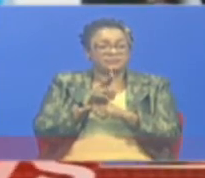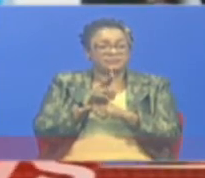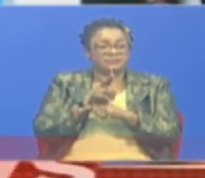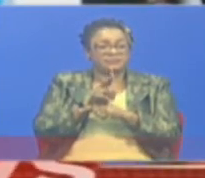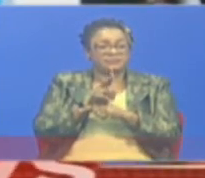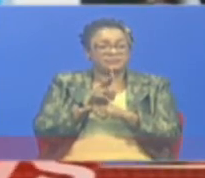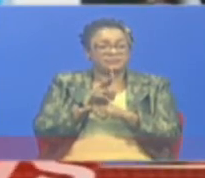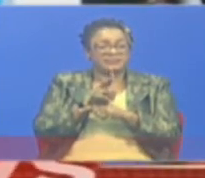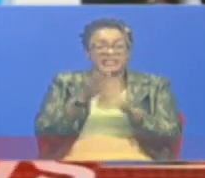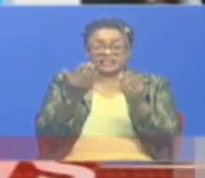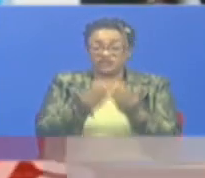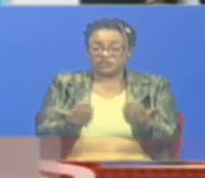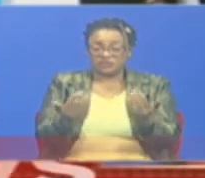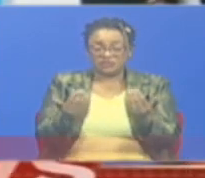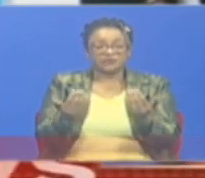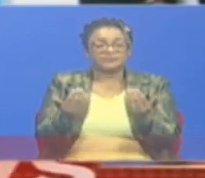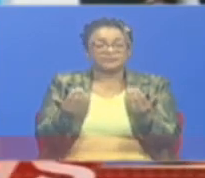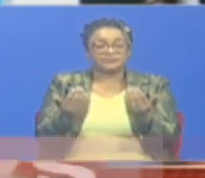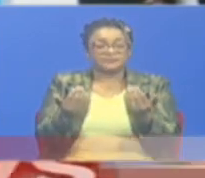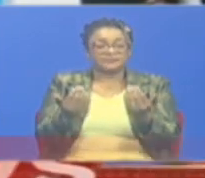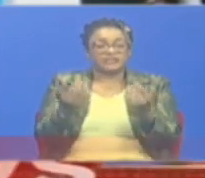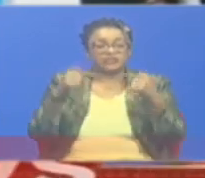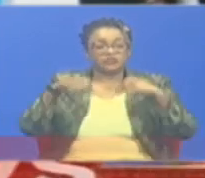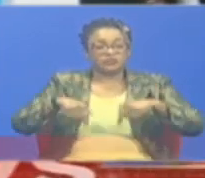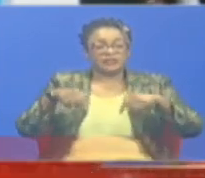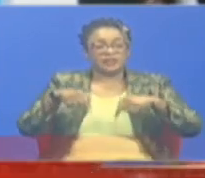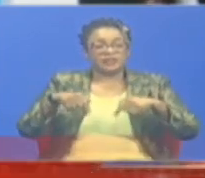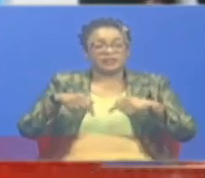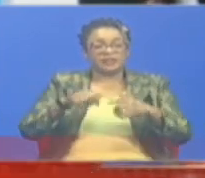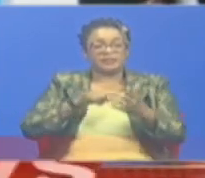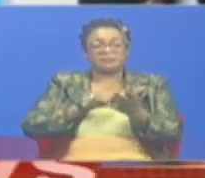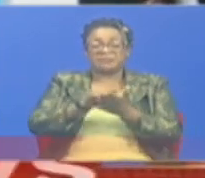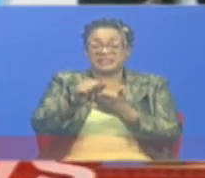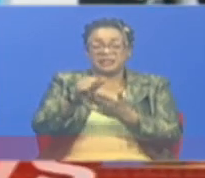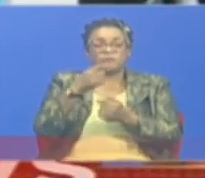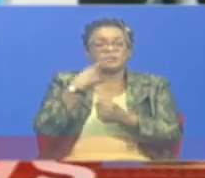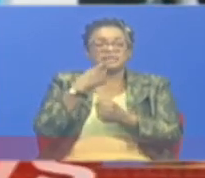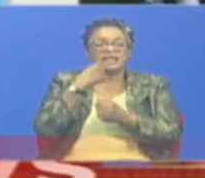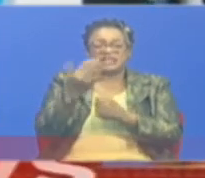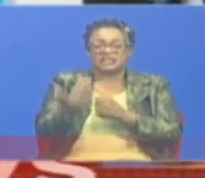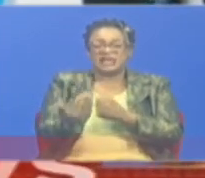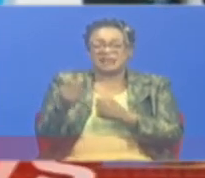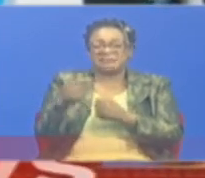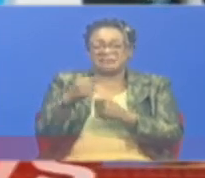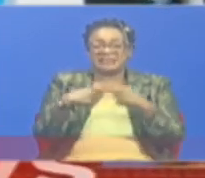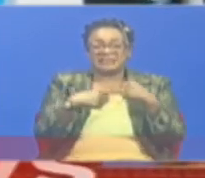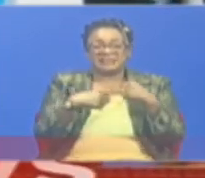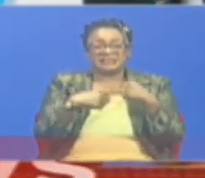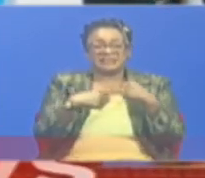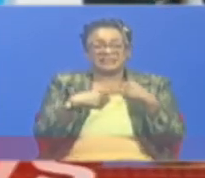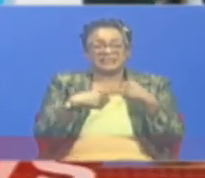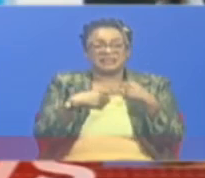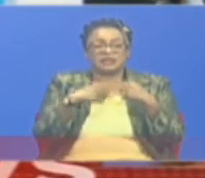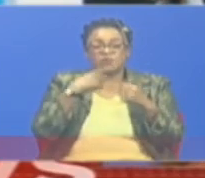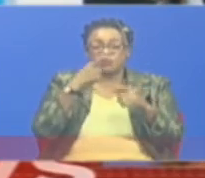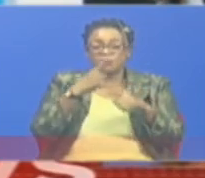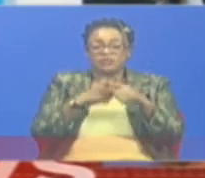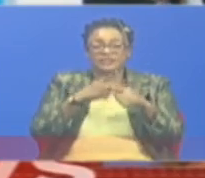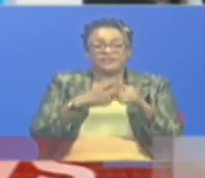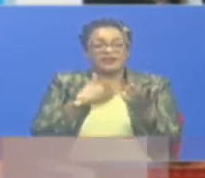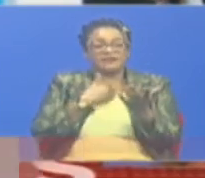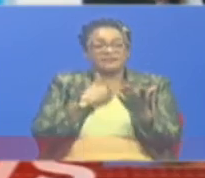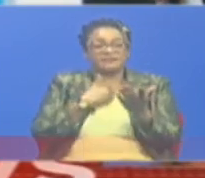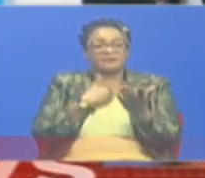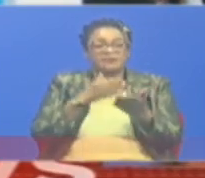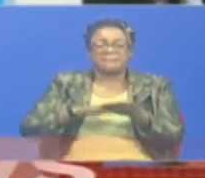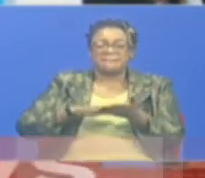of the children, because in today's press, we told you of a child who is just 6 months old who has tested positive. Most